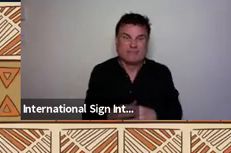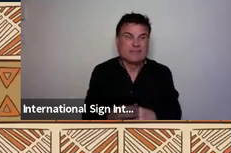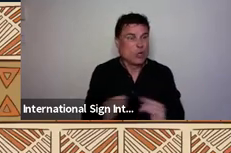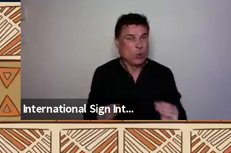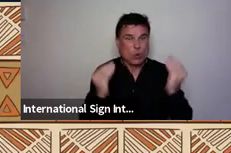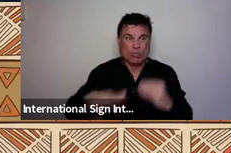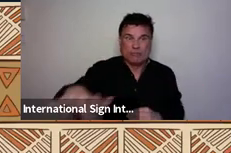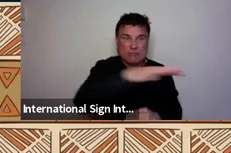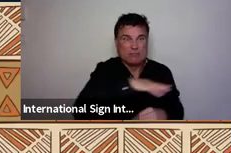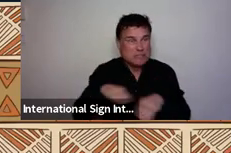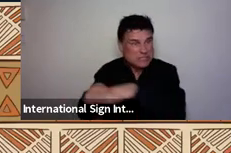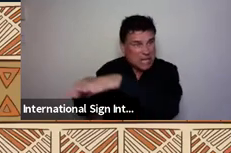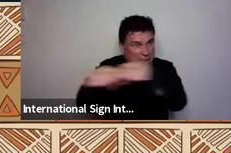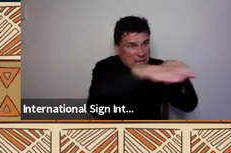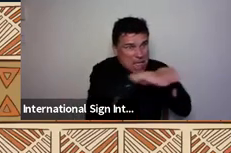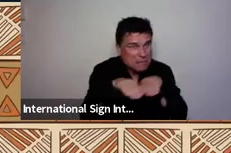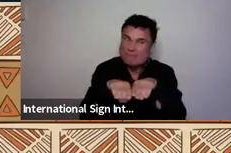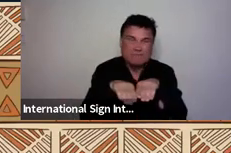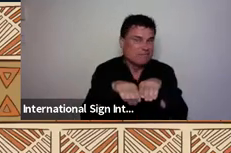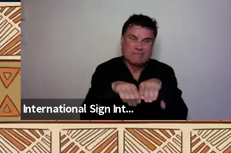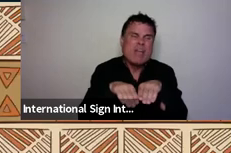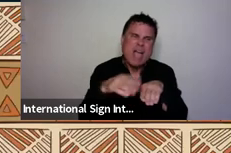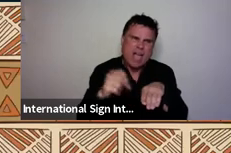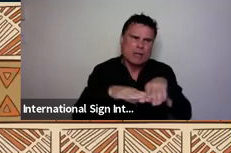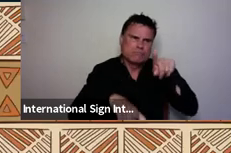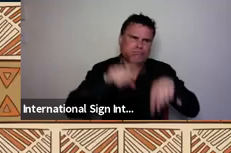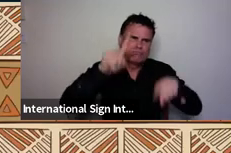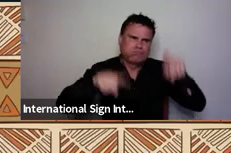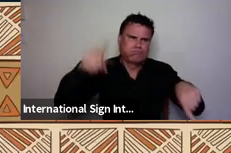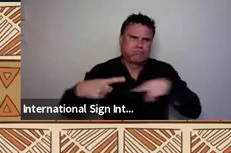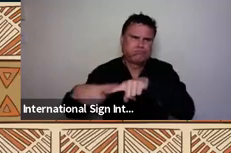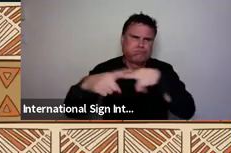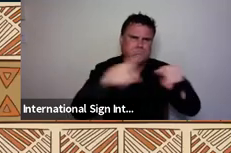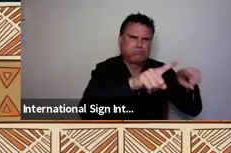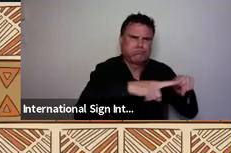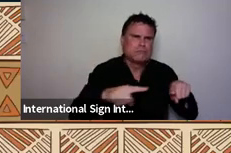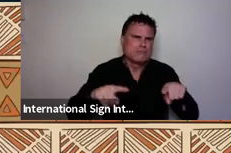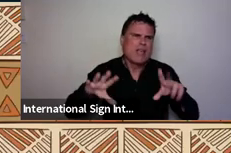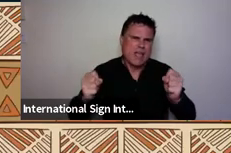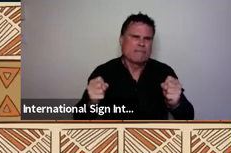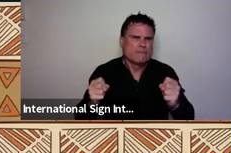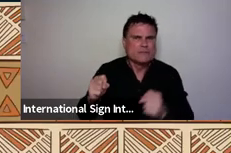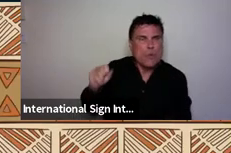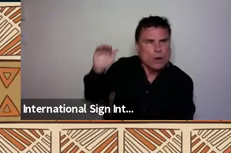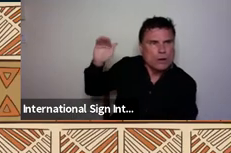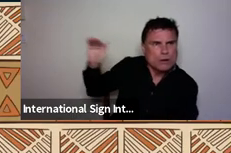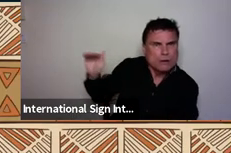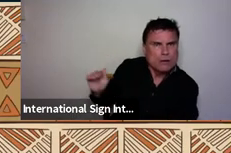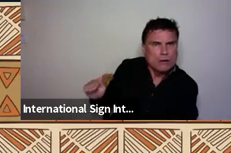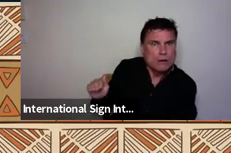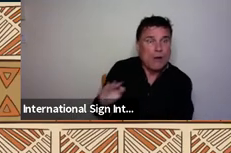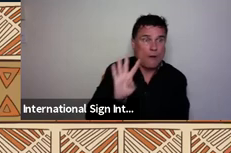all their diversity. So that's what some of the data here showed. 40% say that they're more vulnerable due to